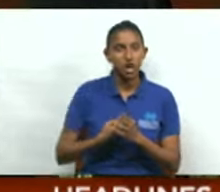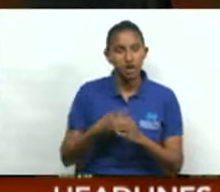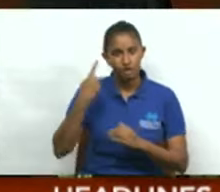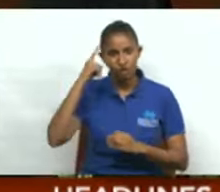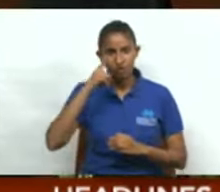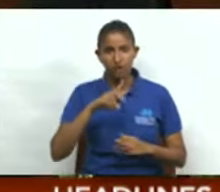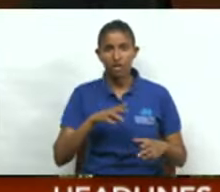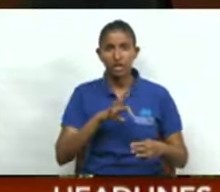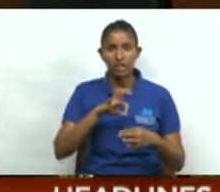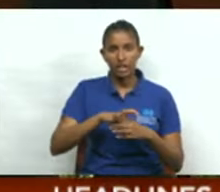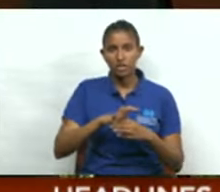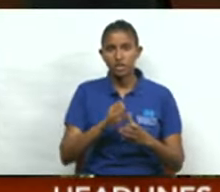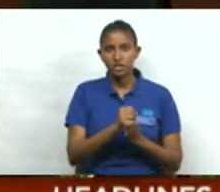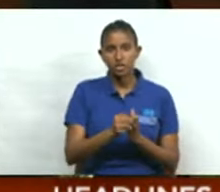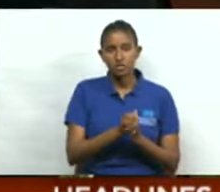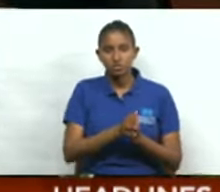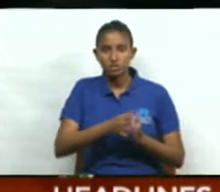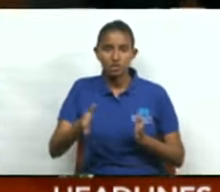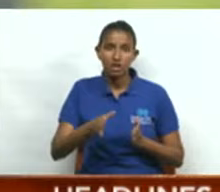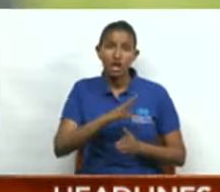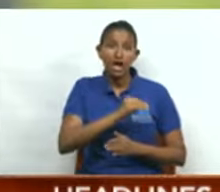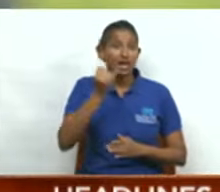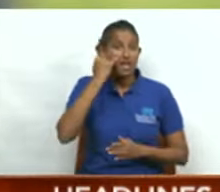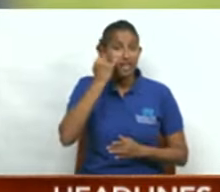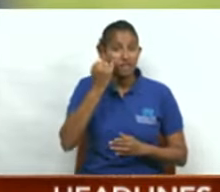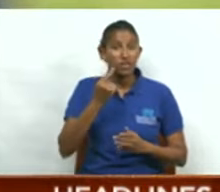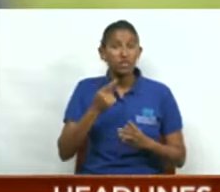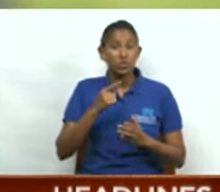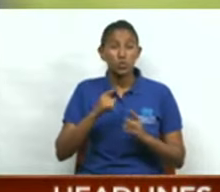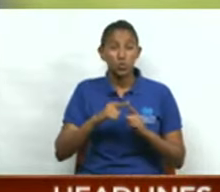it's time, he says this could be disastrous.